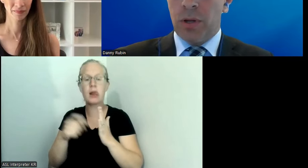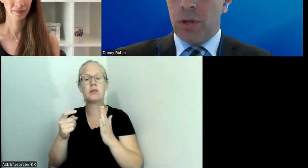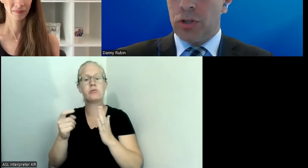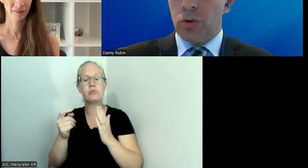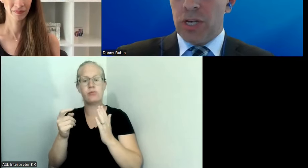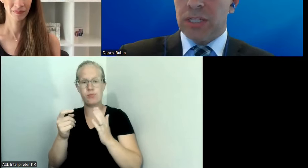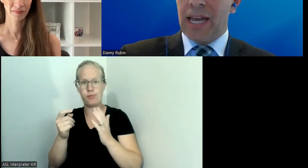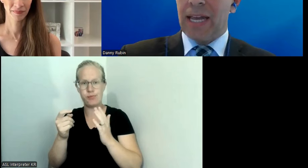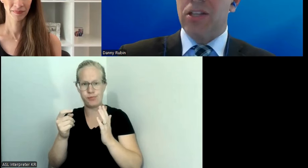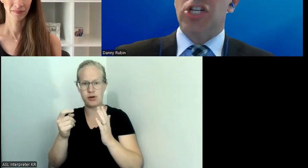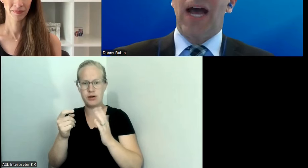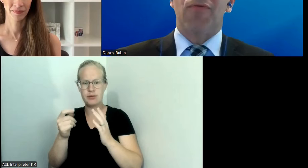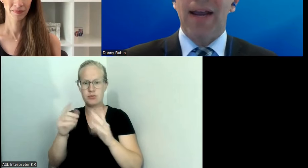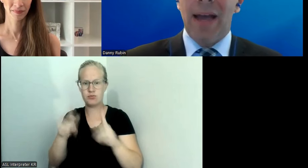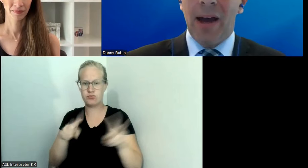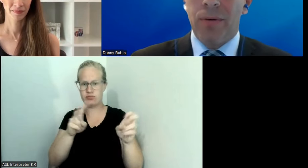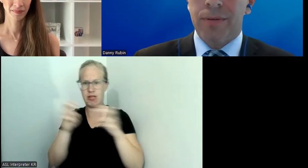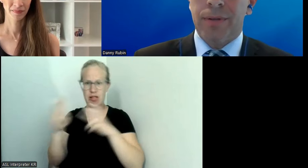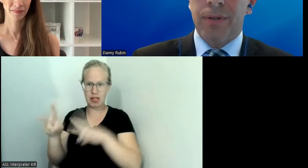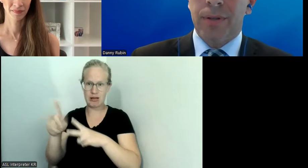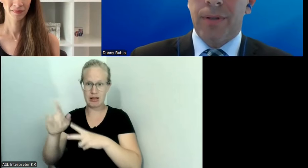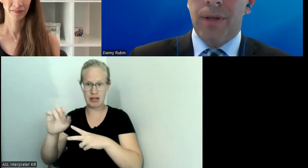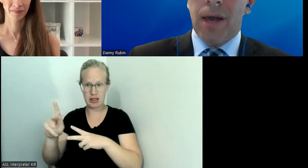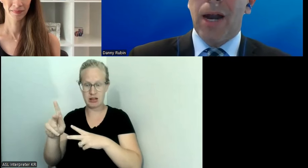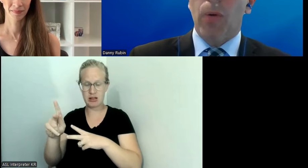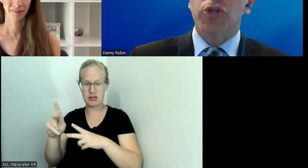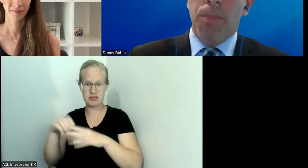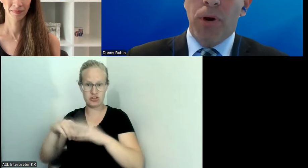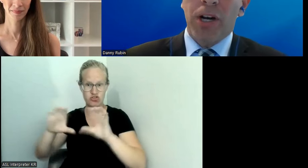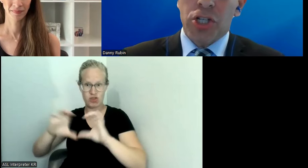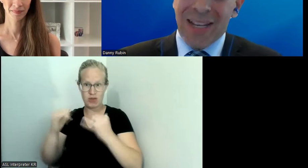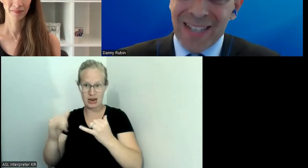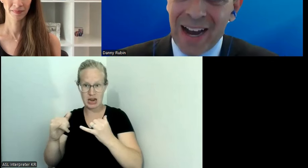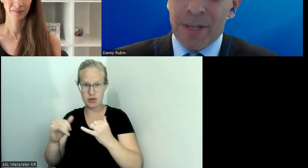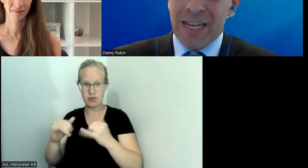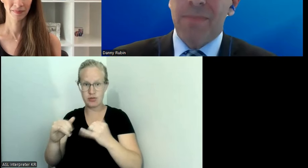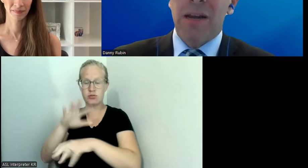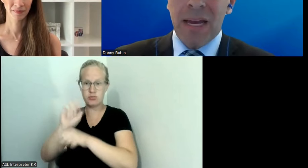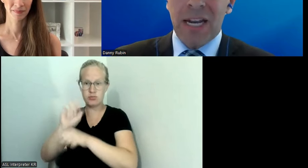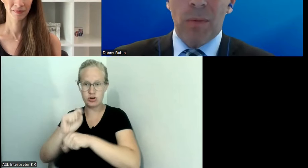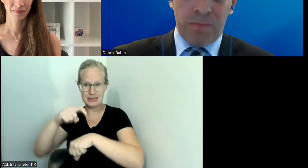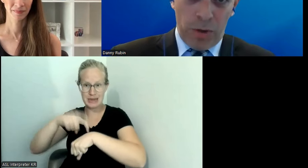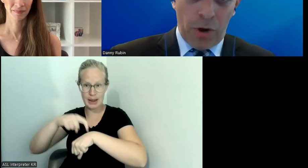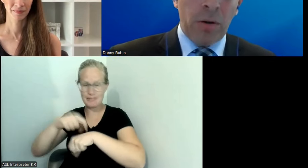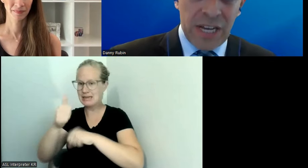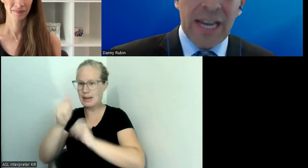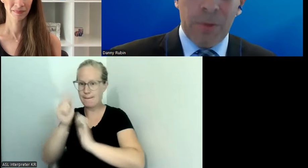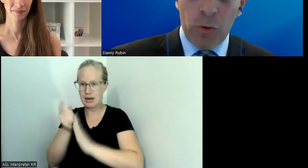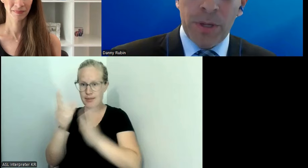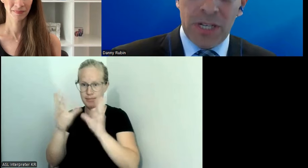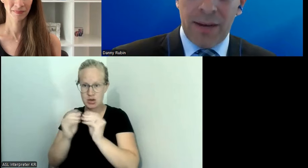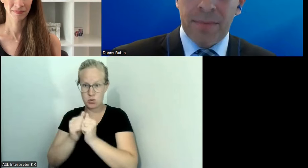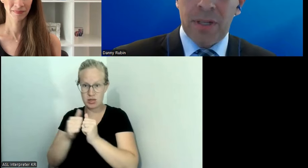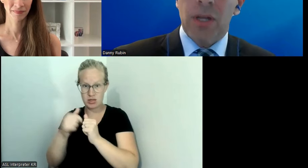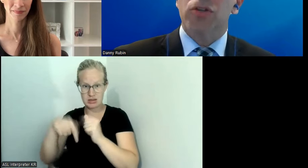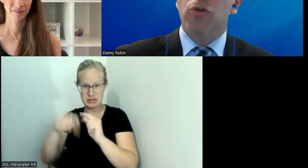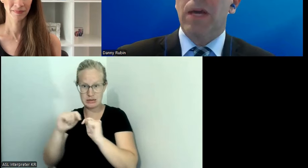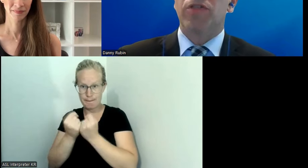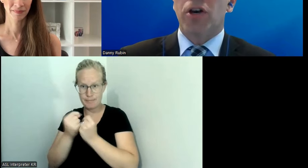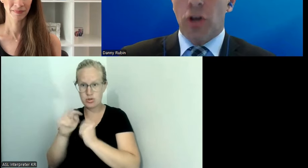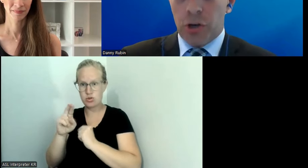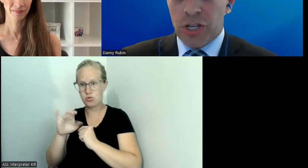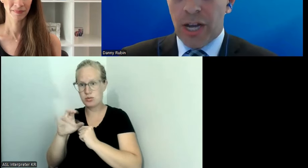go to this link in the chat right now. And I want you to book a time, a 10 minute meeting with our team, the Rubin team